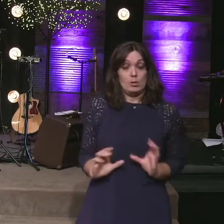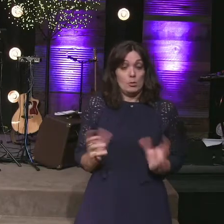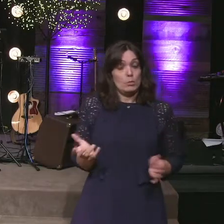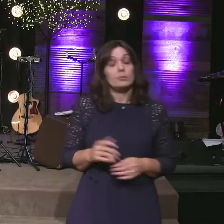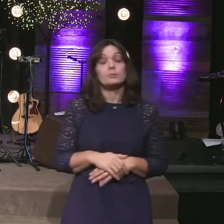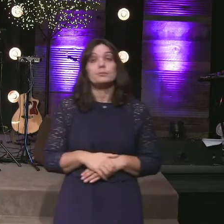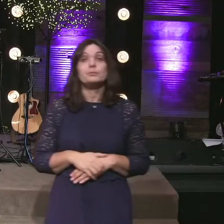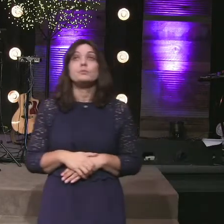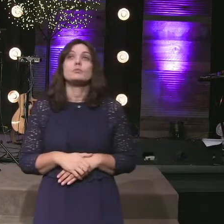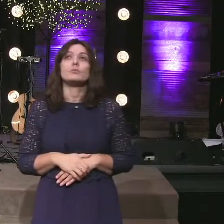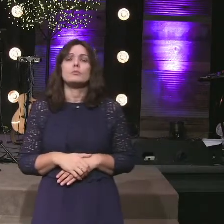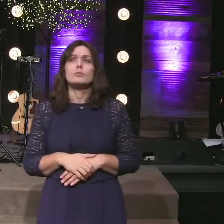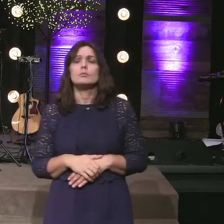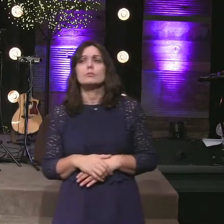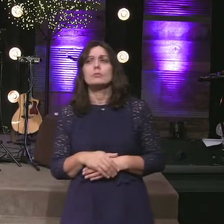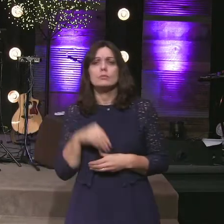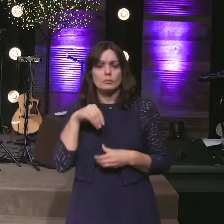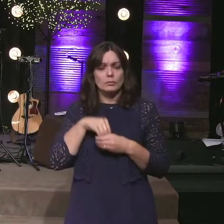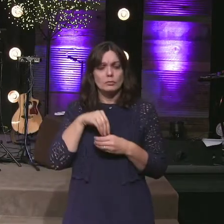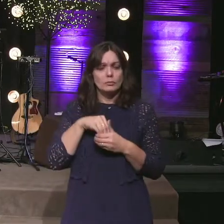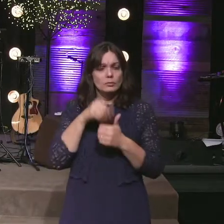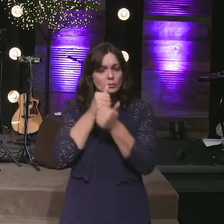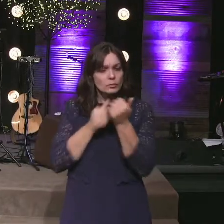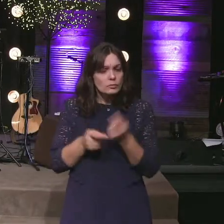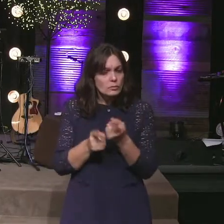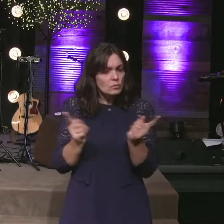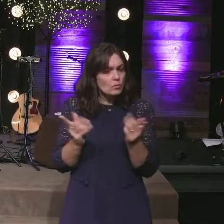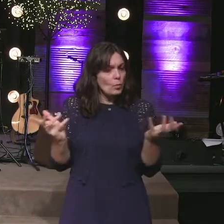So what's in you? Is it fear?